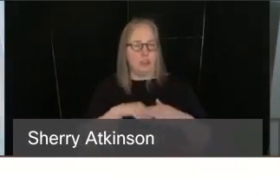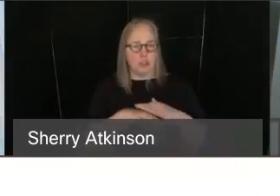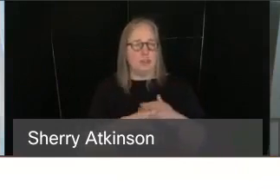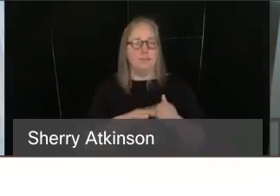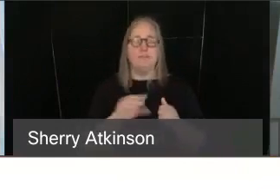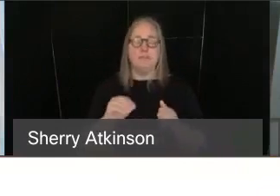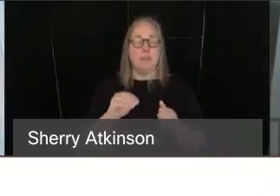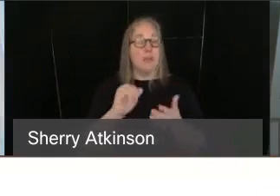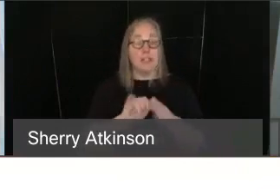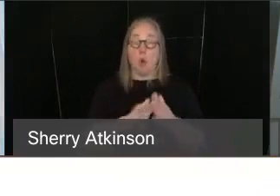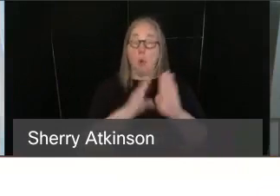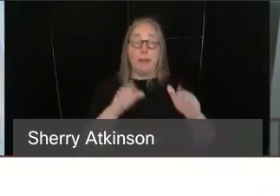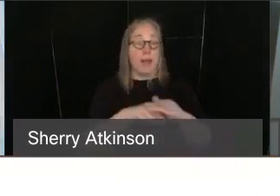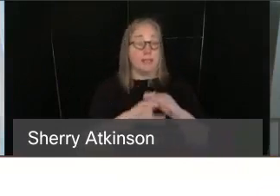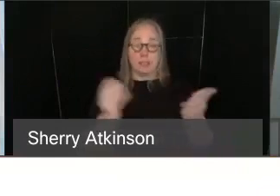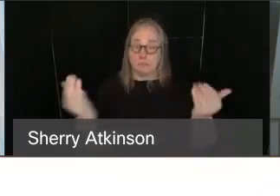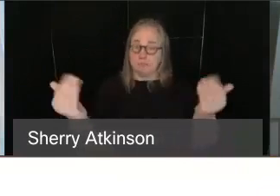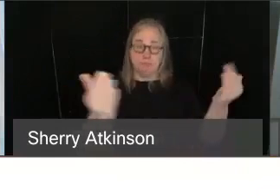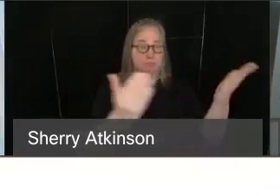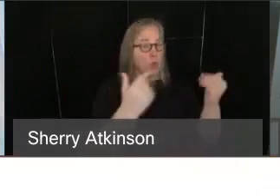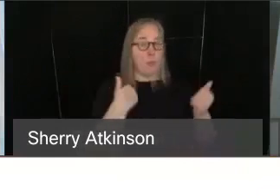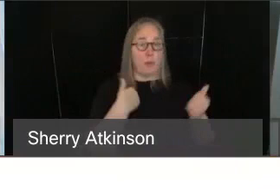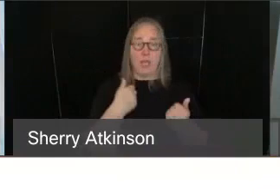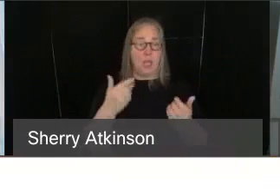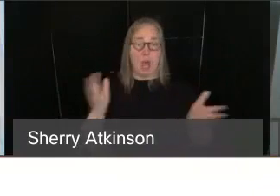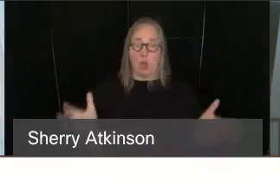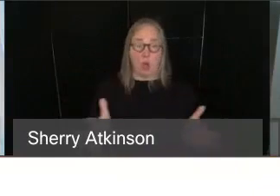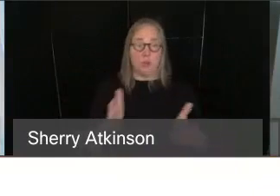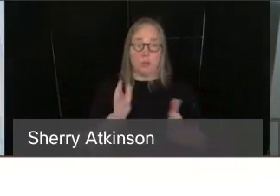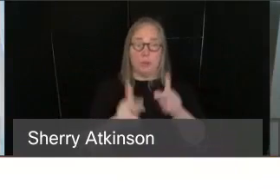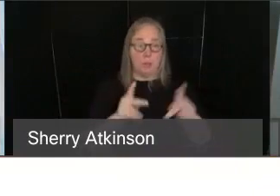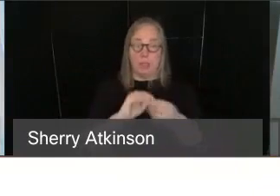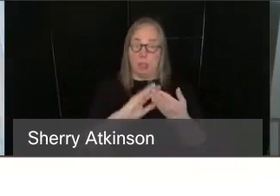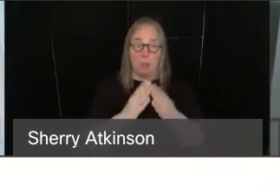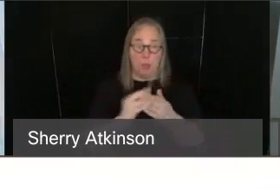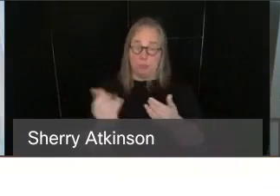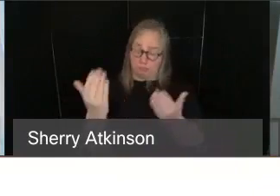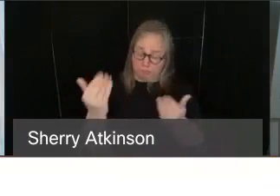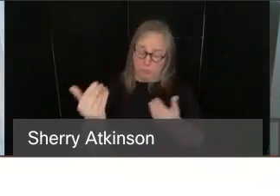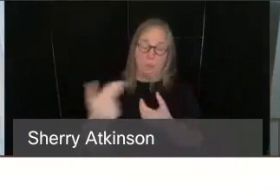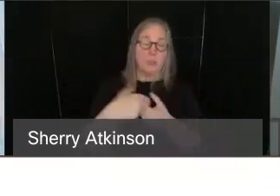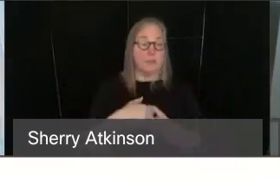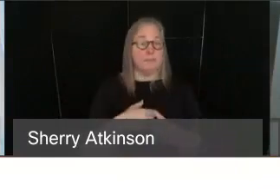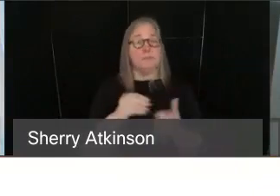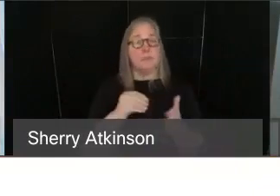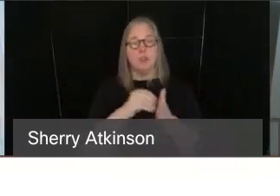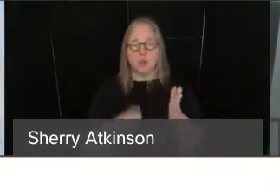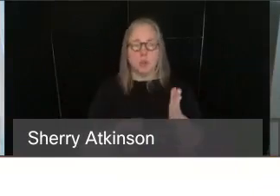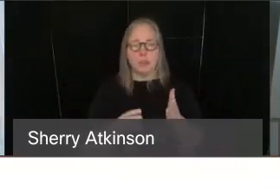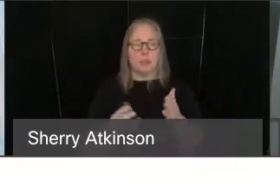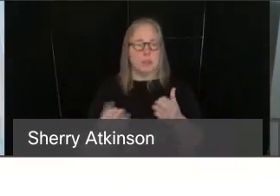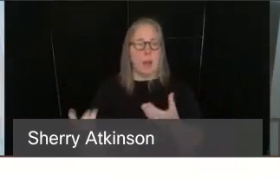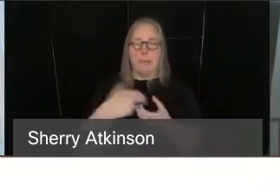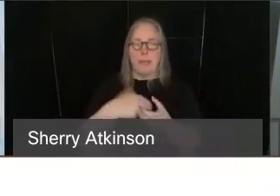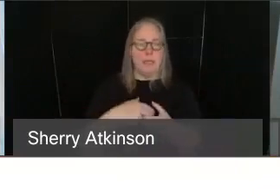we encourage everyone in our community to participate. And students come in at varying levels of readiness and